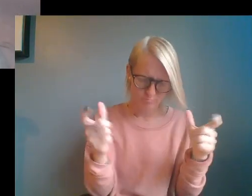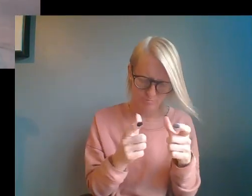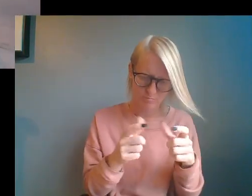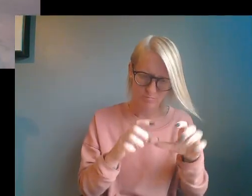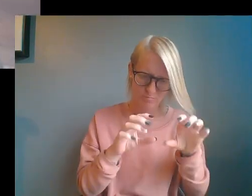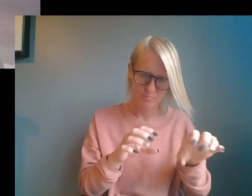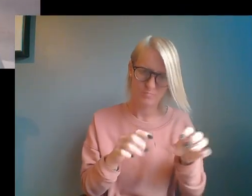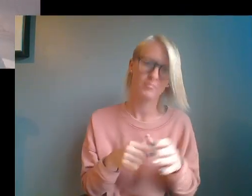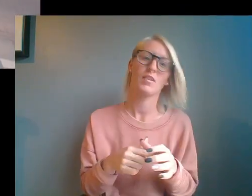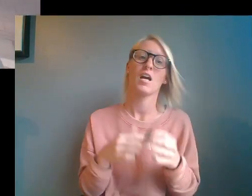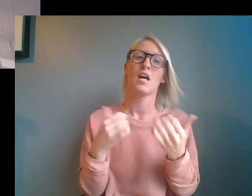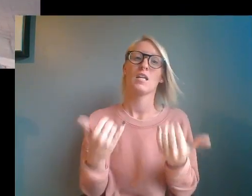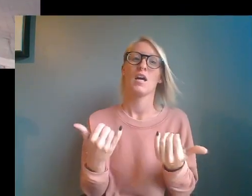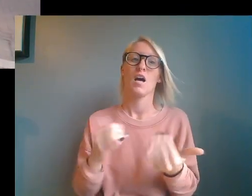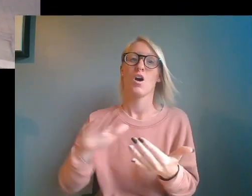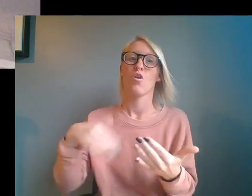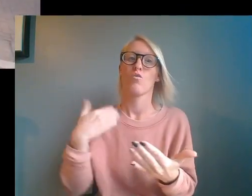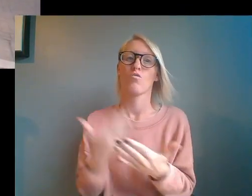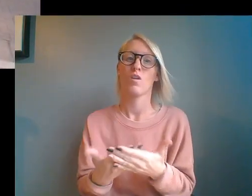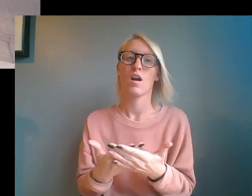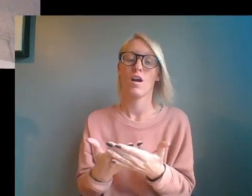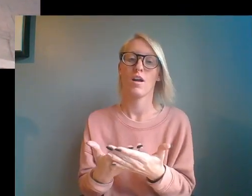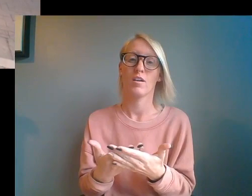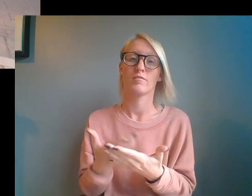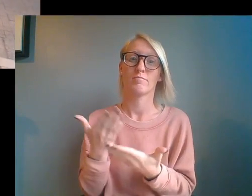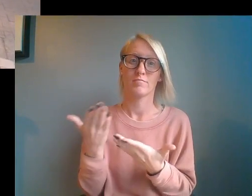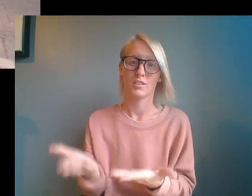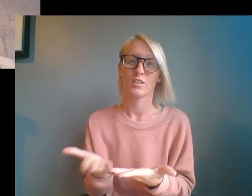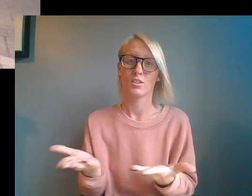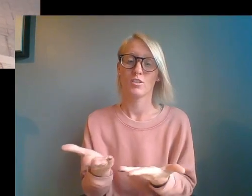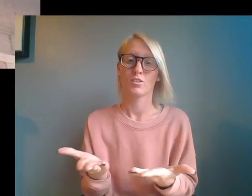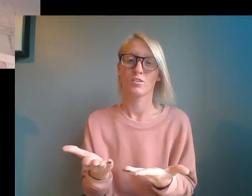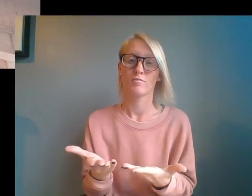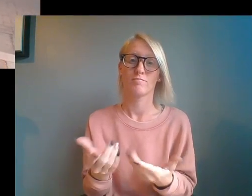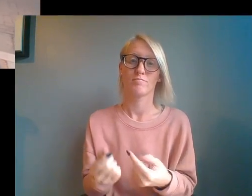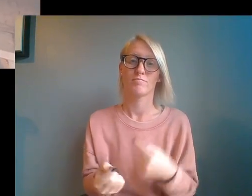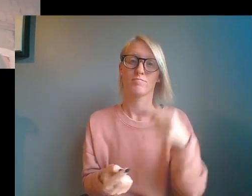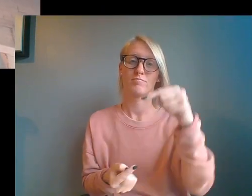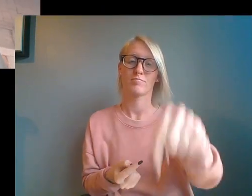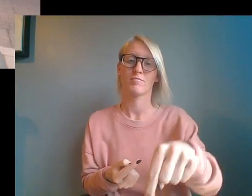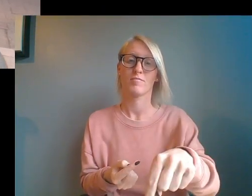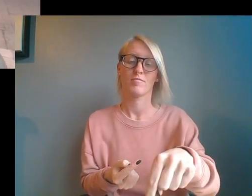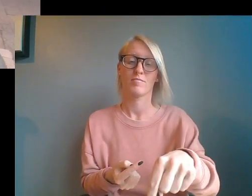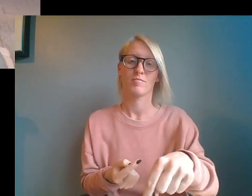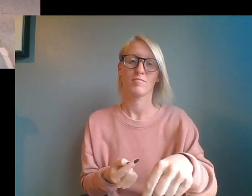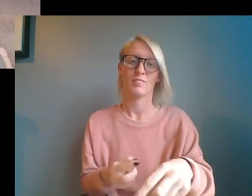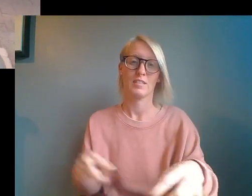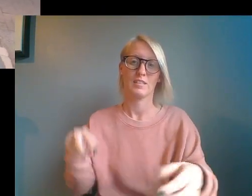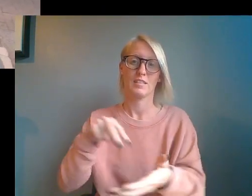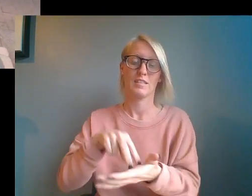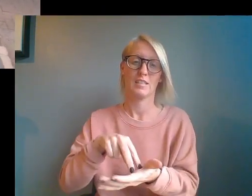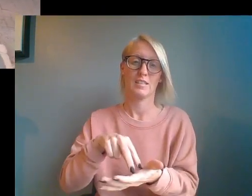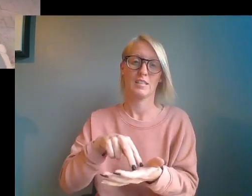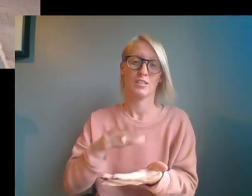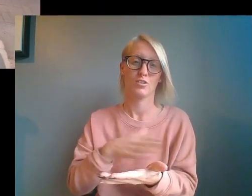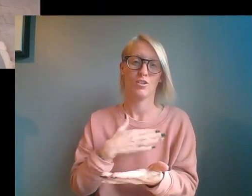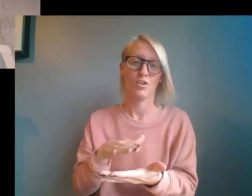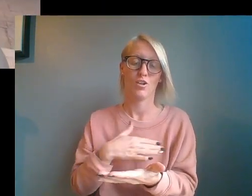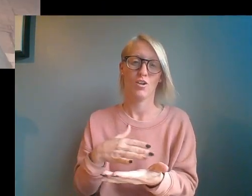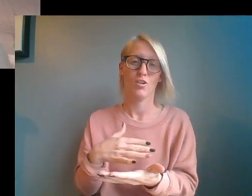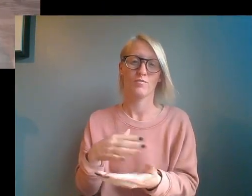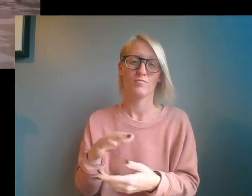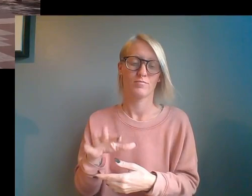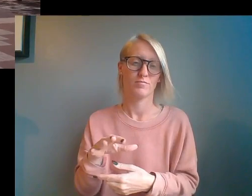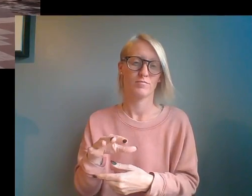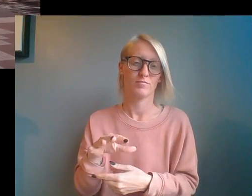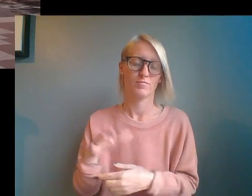We made it to Winslow, Arizona, standing on the corner park over there from the Eagles song. Take it easy. And there's a flatbed Ford right there.